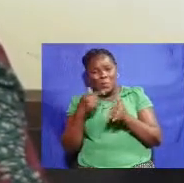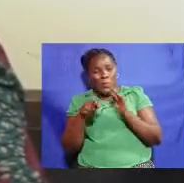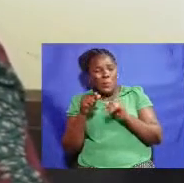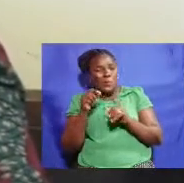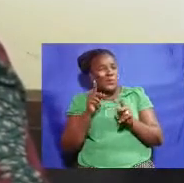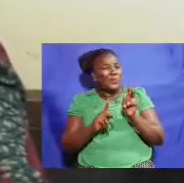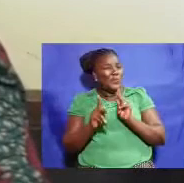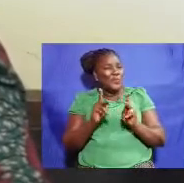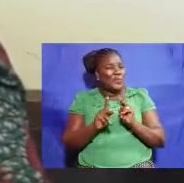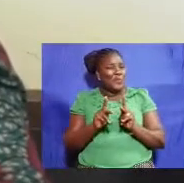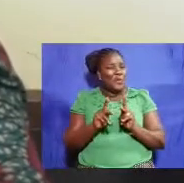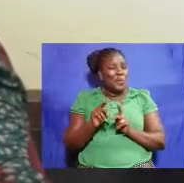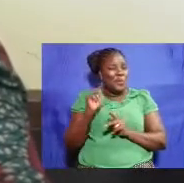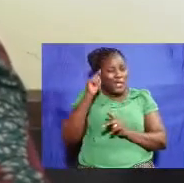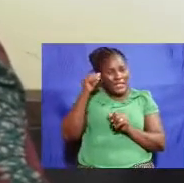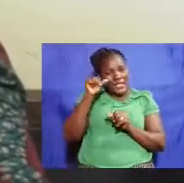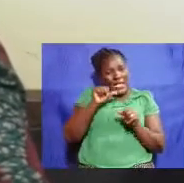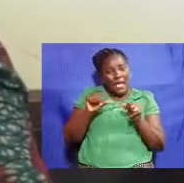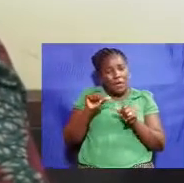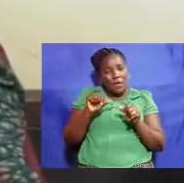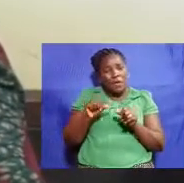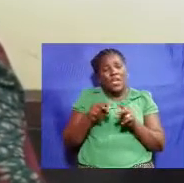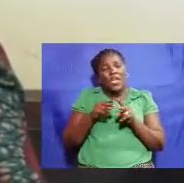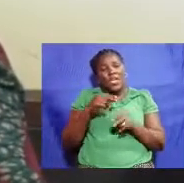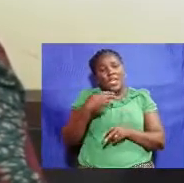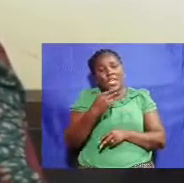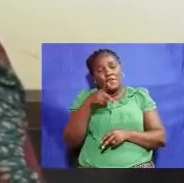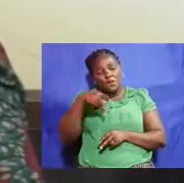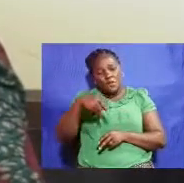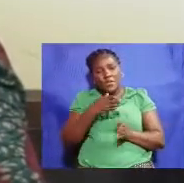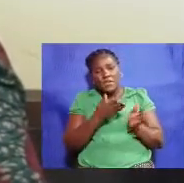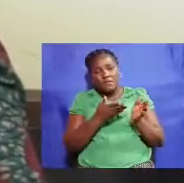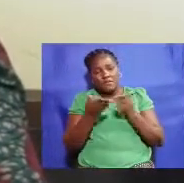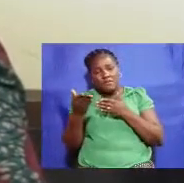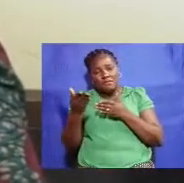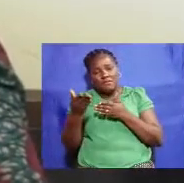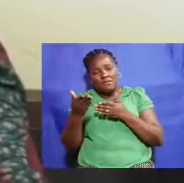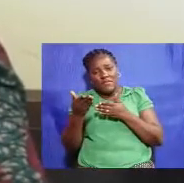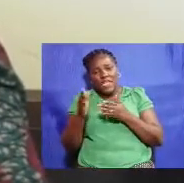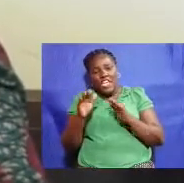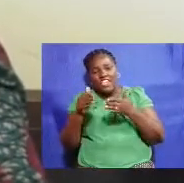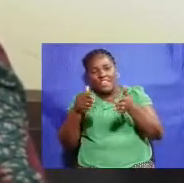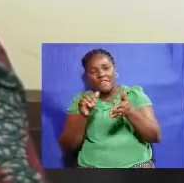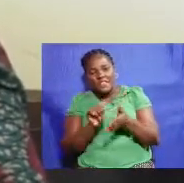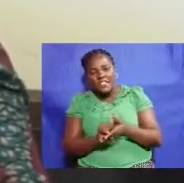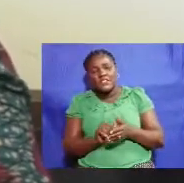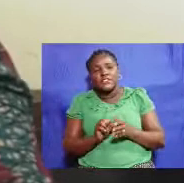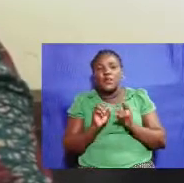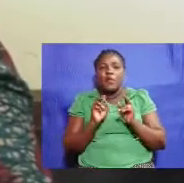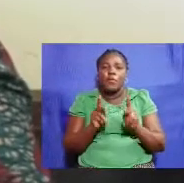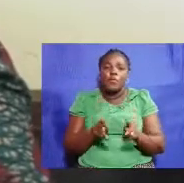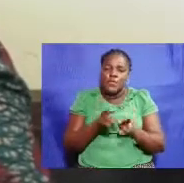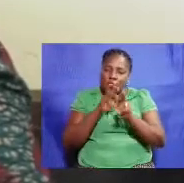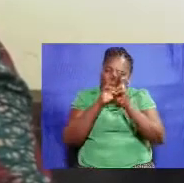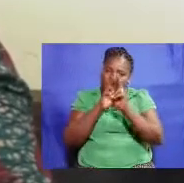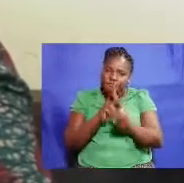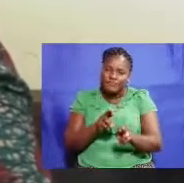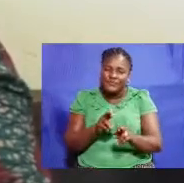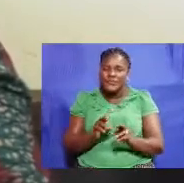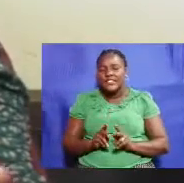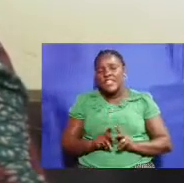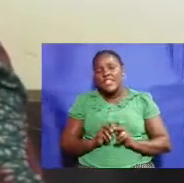stigmatization. H4P comes in to give them that exposure and